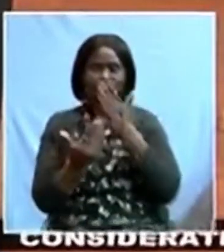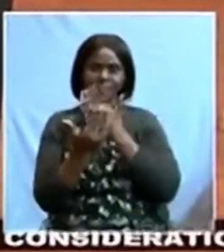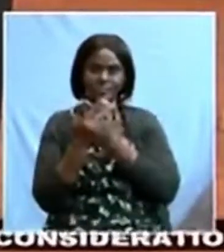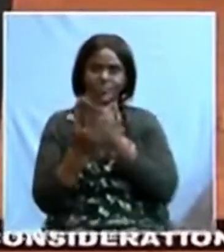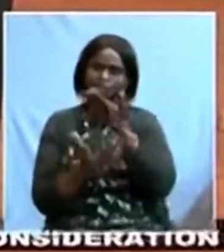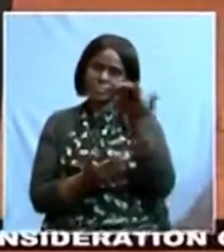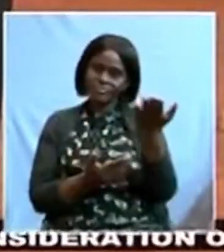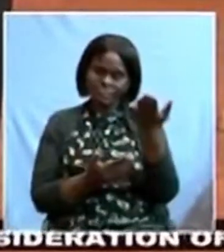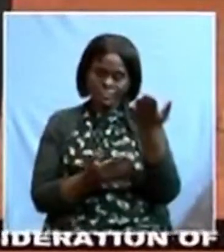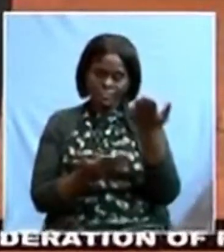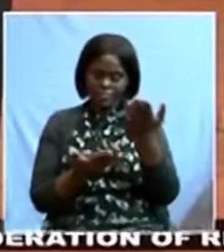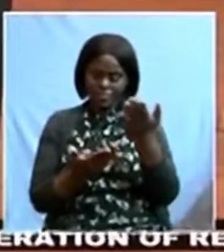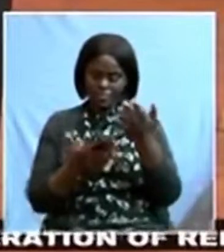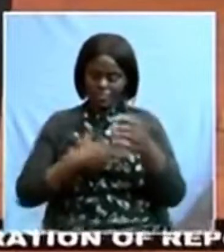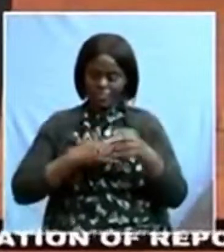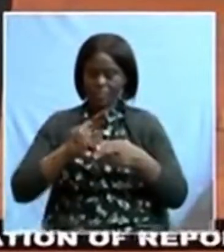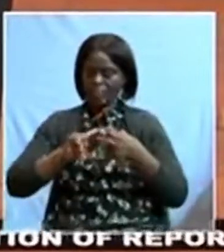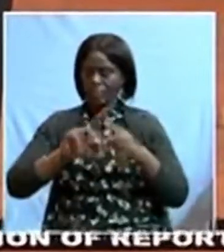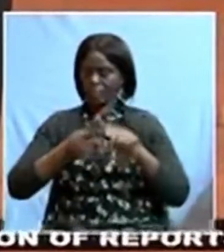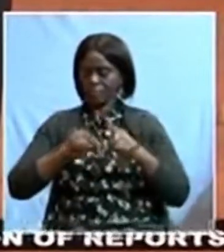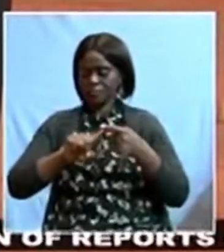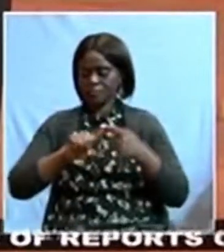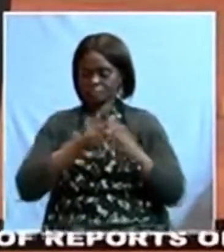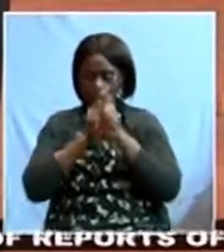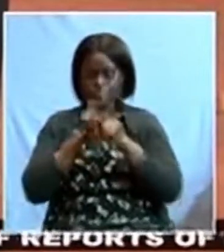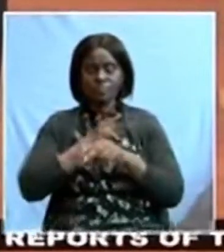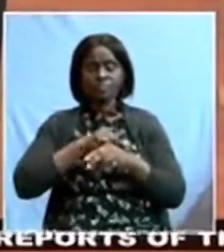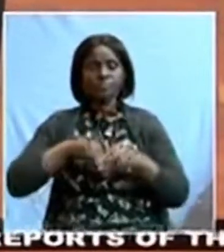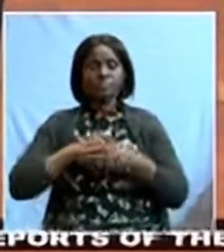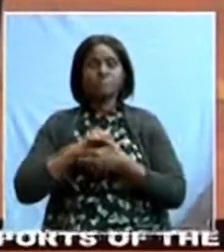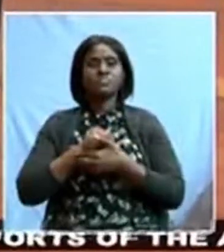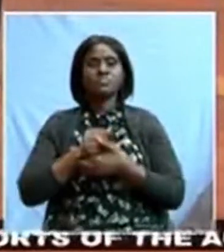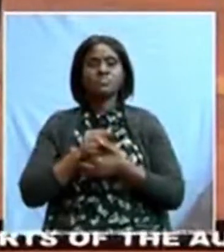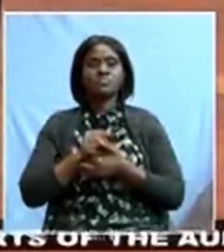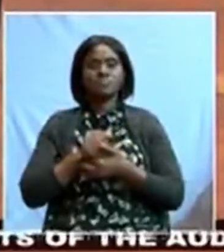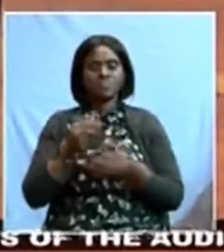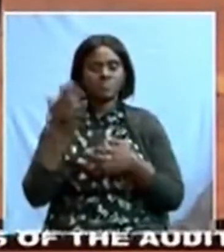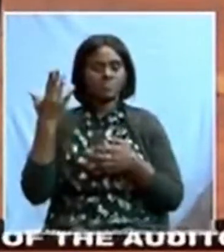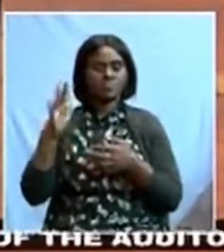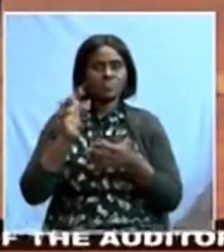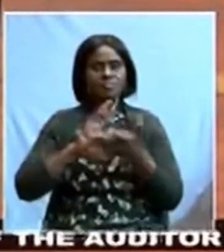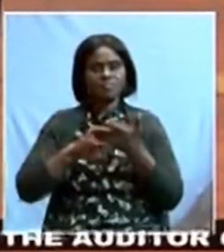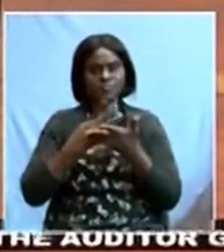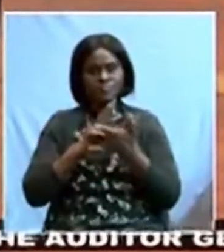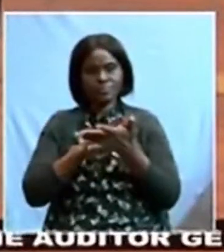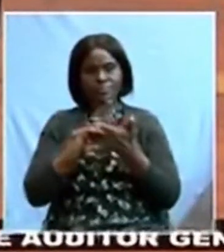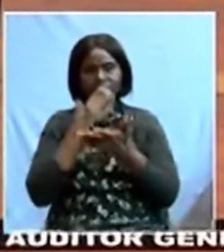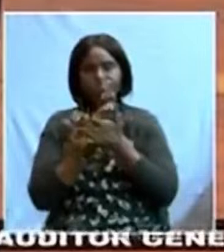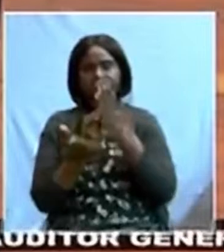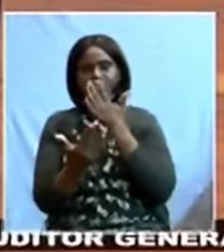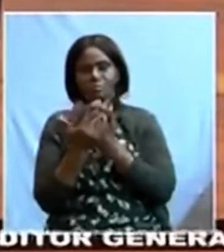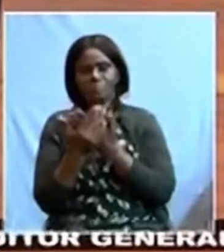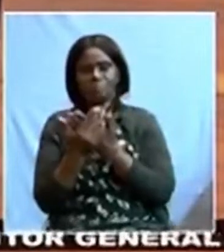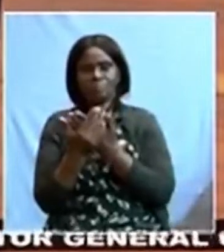Good morning, my colleagues, honorable members, our permanent witnesses, good morning.